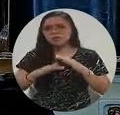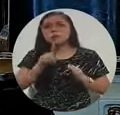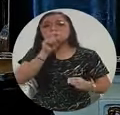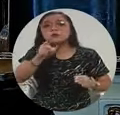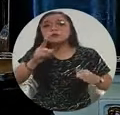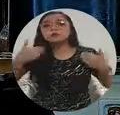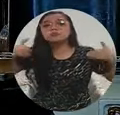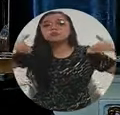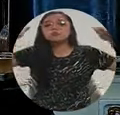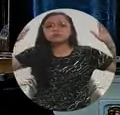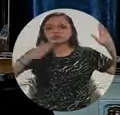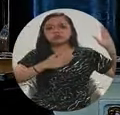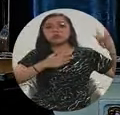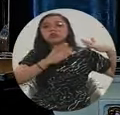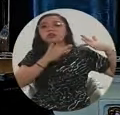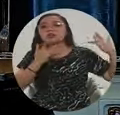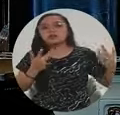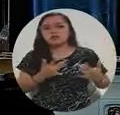commitment.